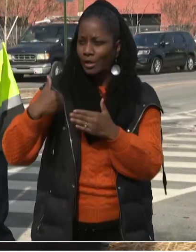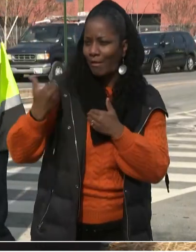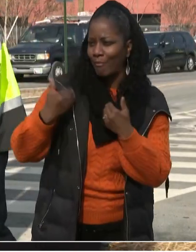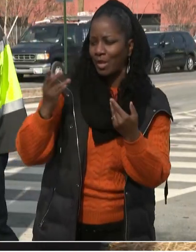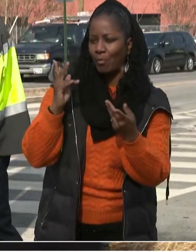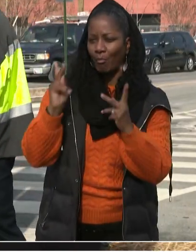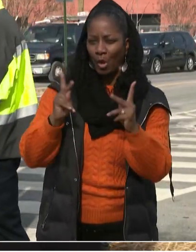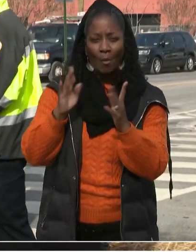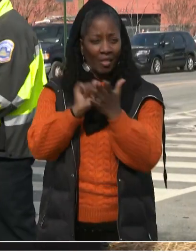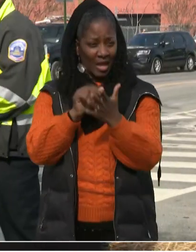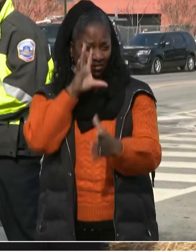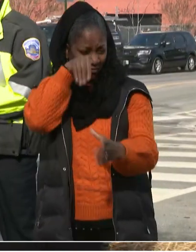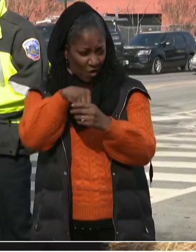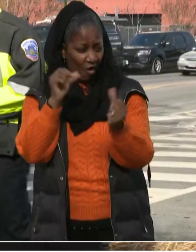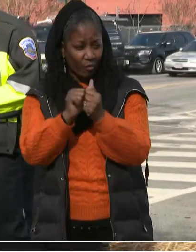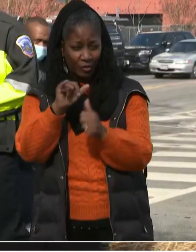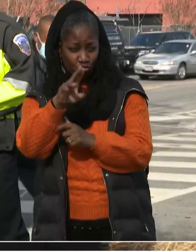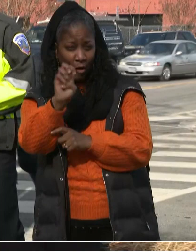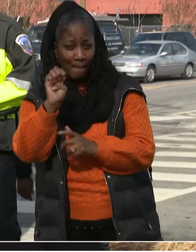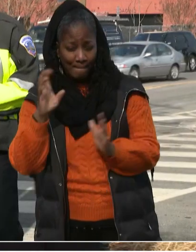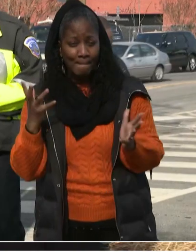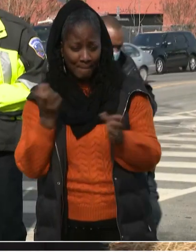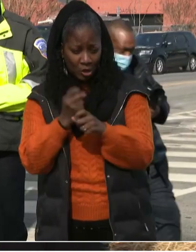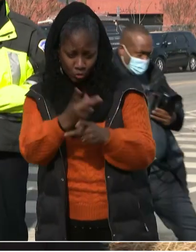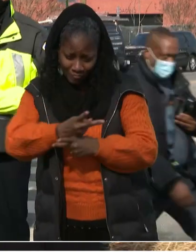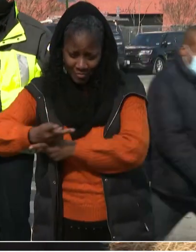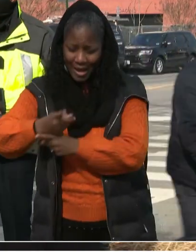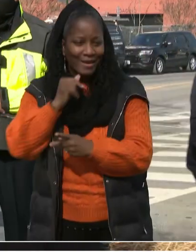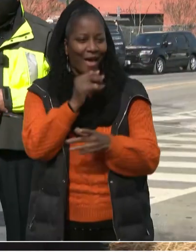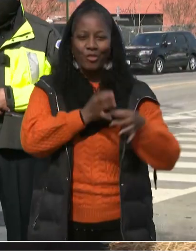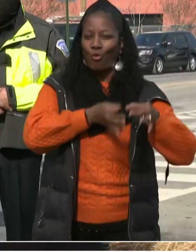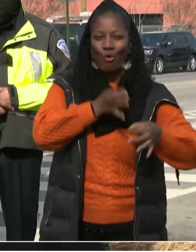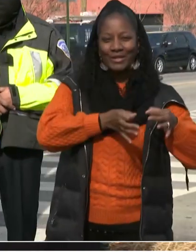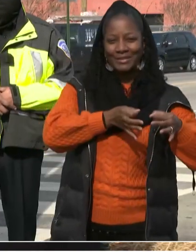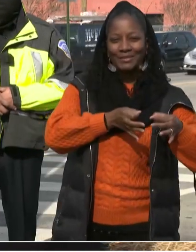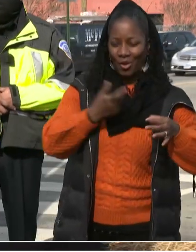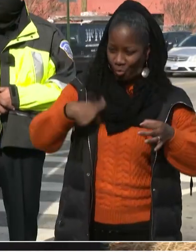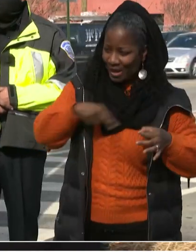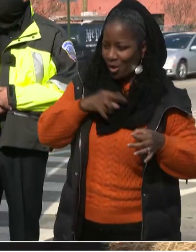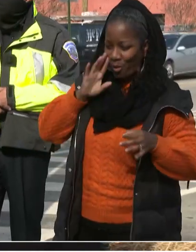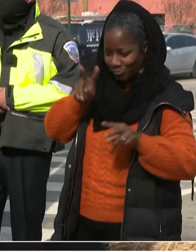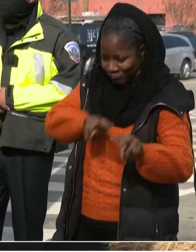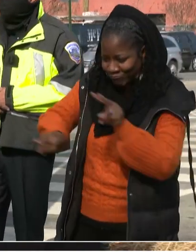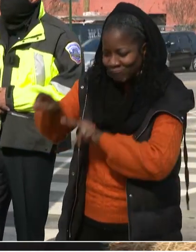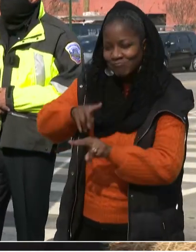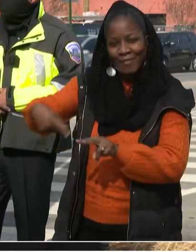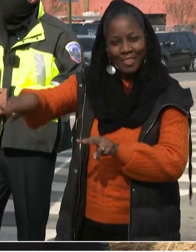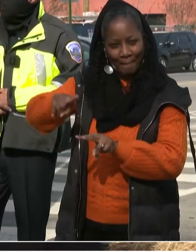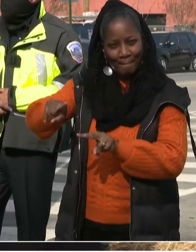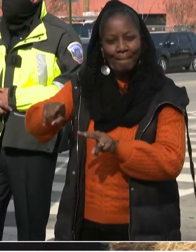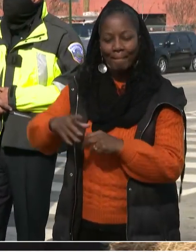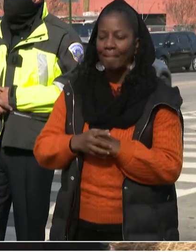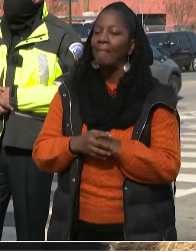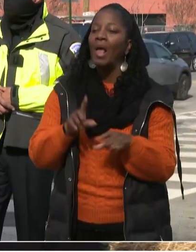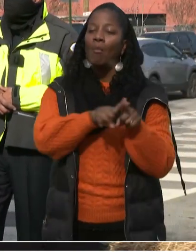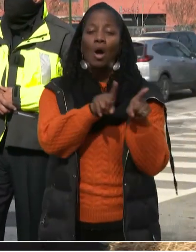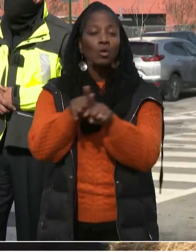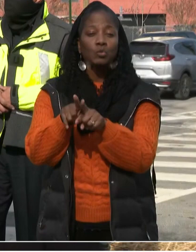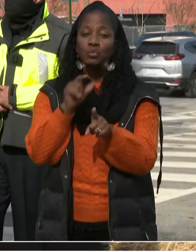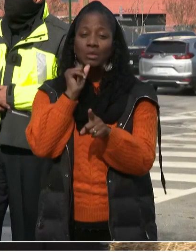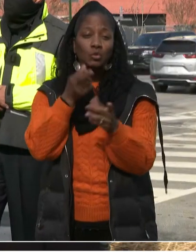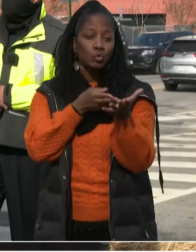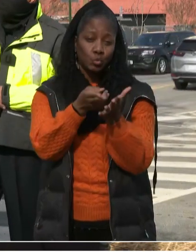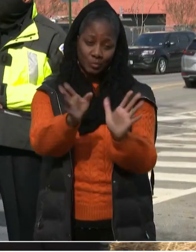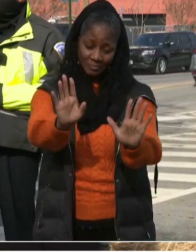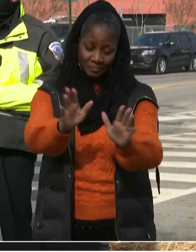have been involved in crime and not the courts. But it is also true that not every